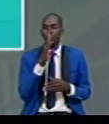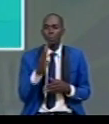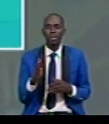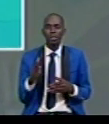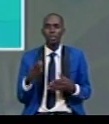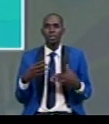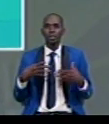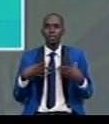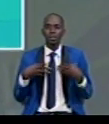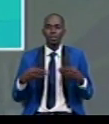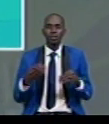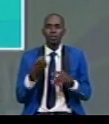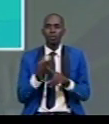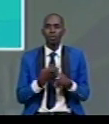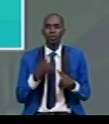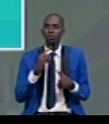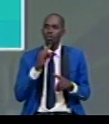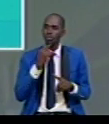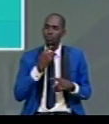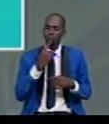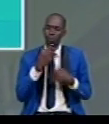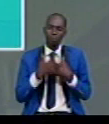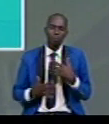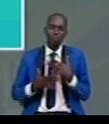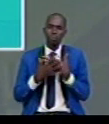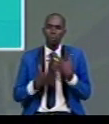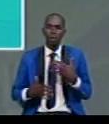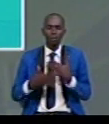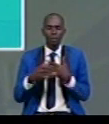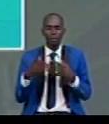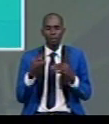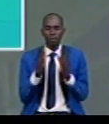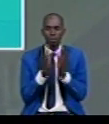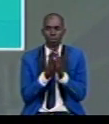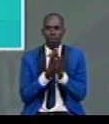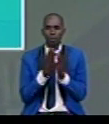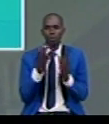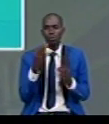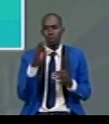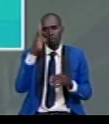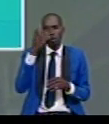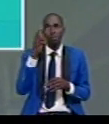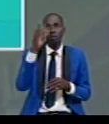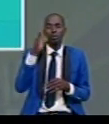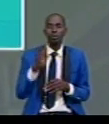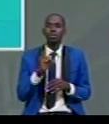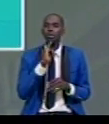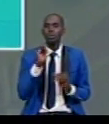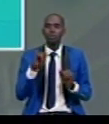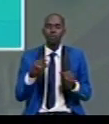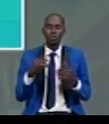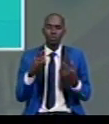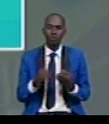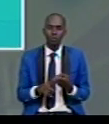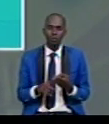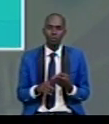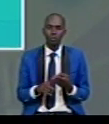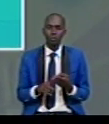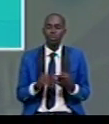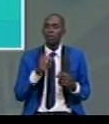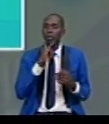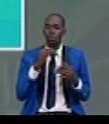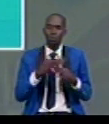bleeding. After the prayer of the man of God, she is made whole, the bleeding ceased, and she is totally